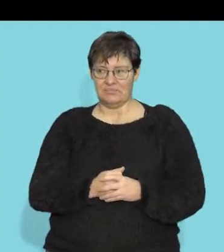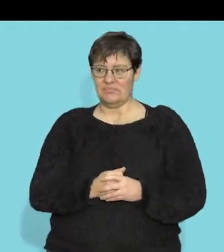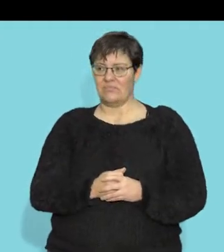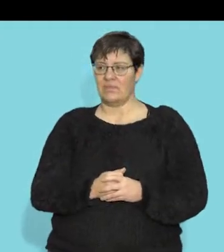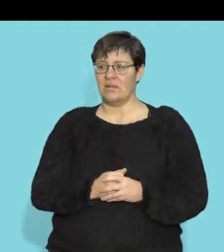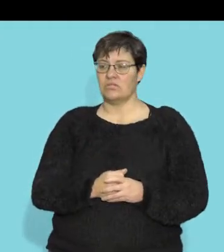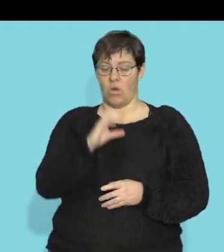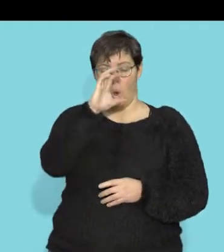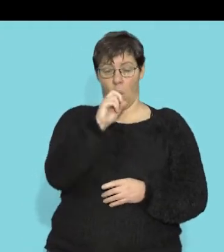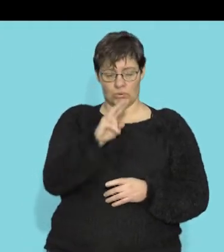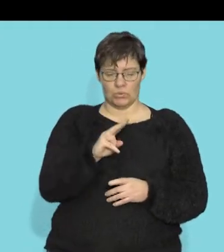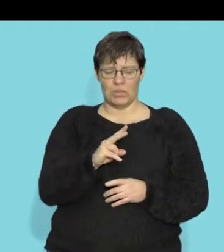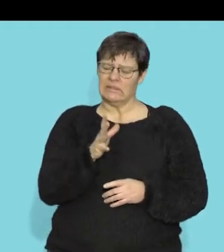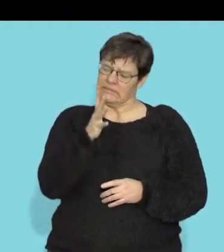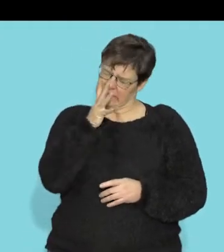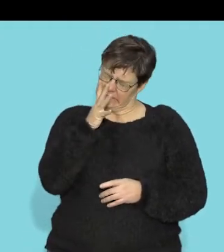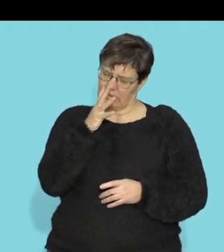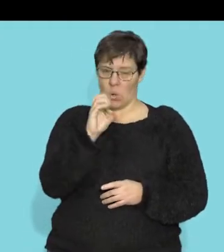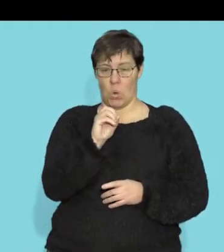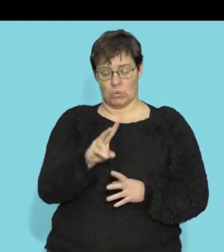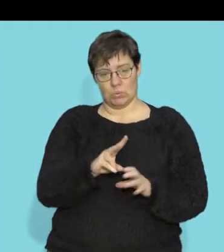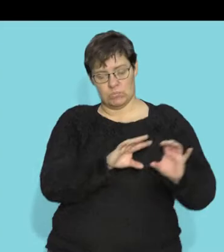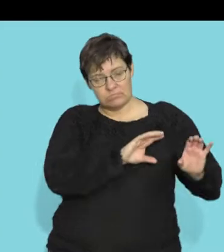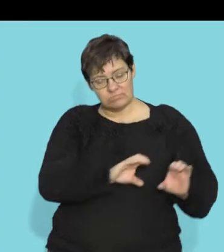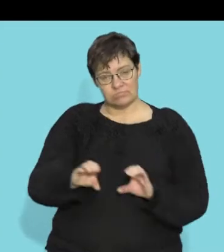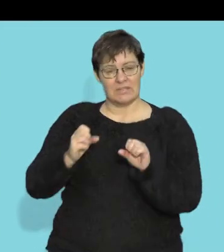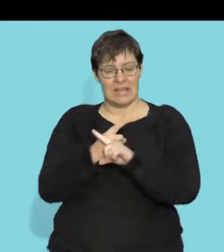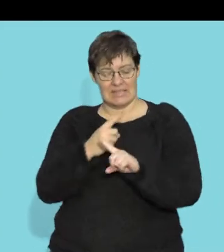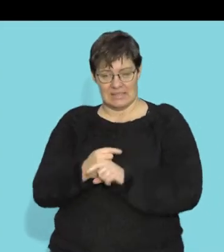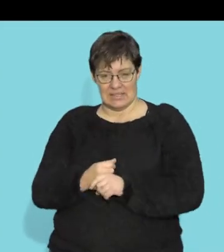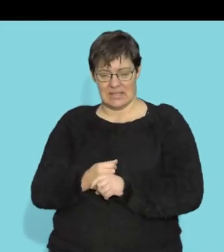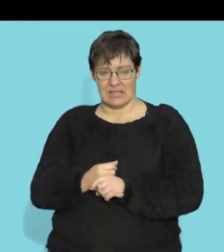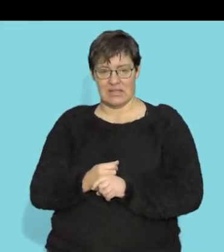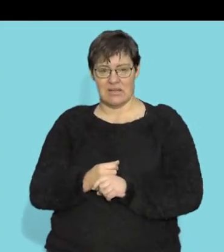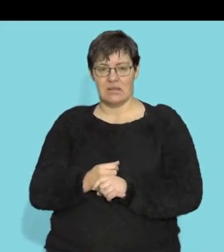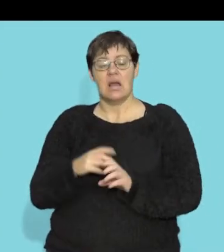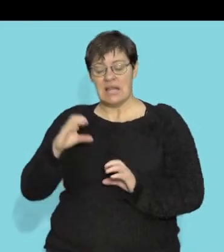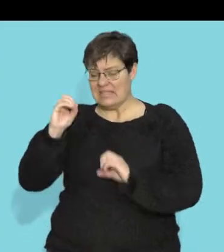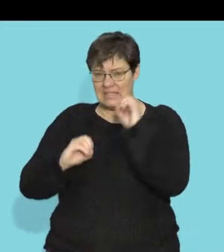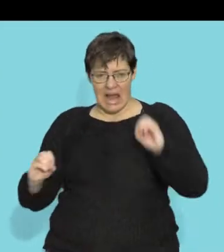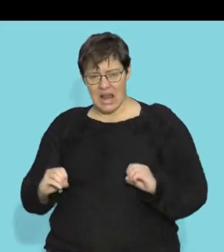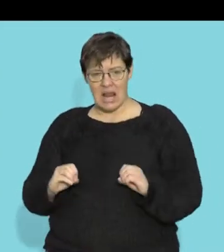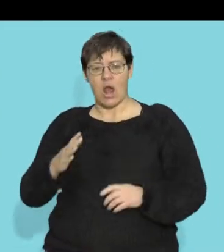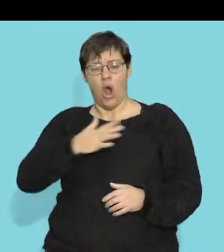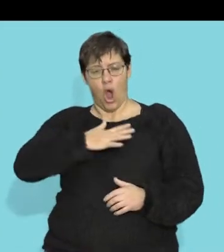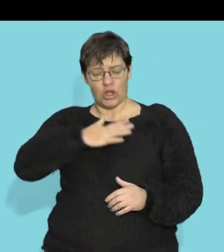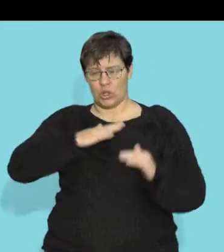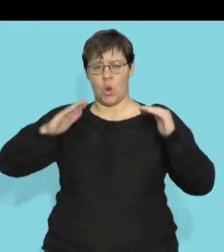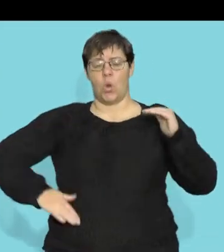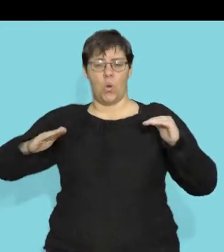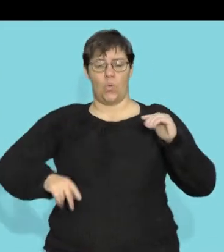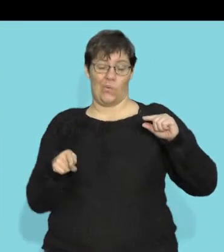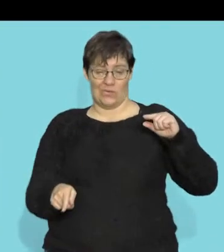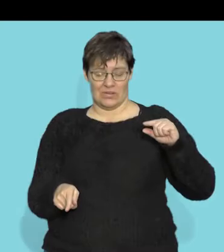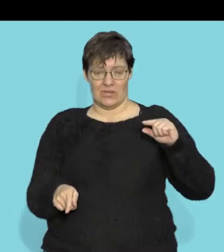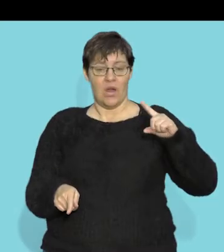capillary comes, it's filled with oxygen. My cells, low oxygen. So what do?